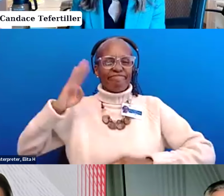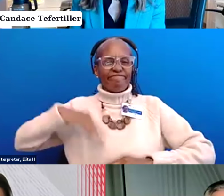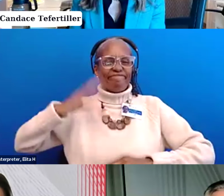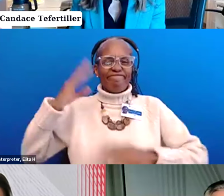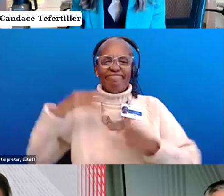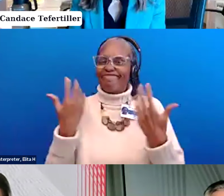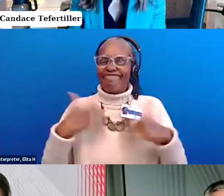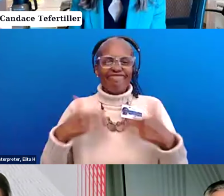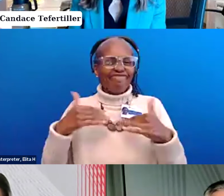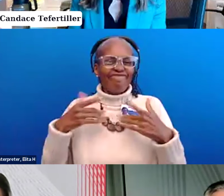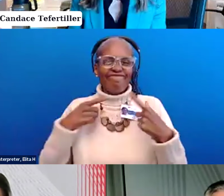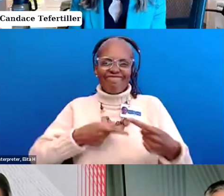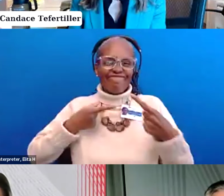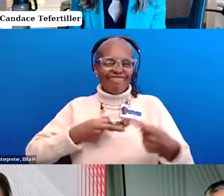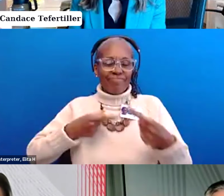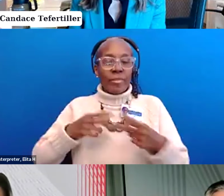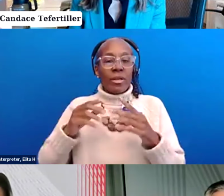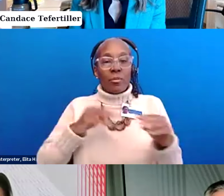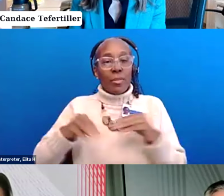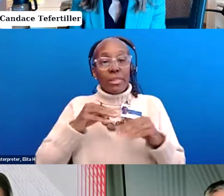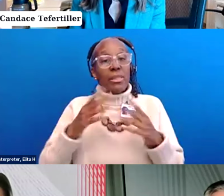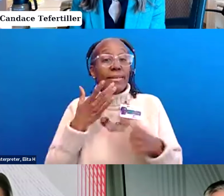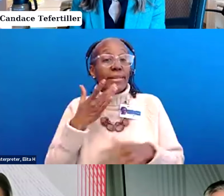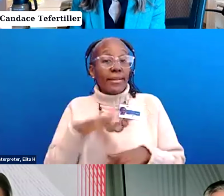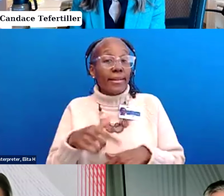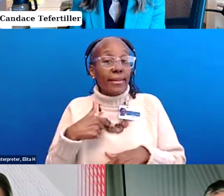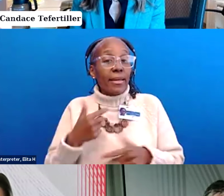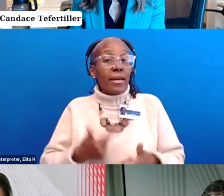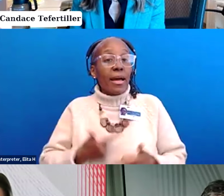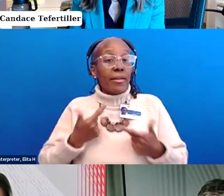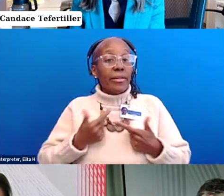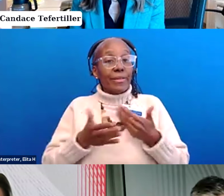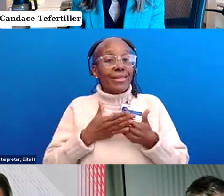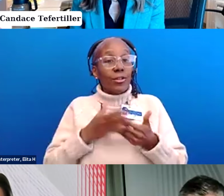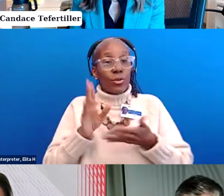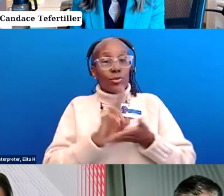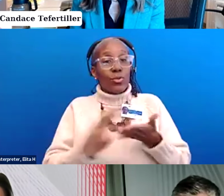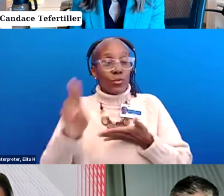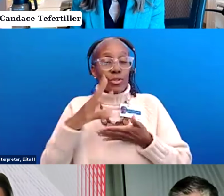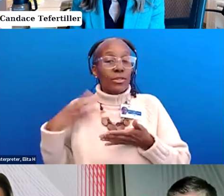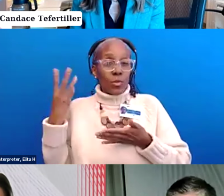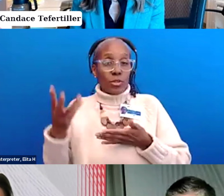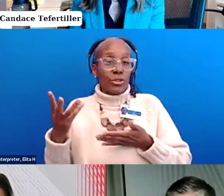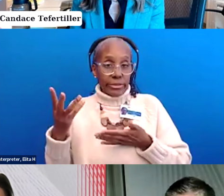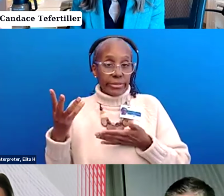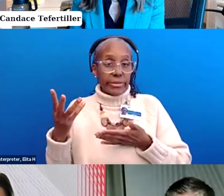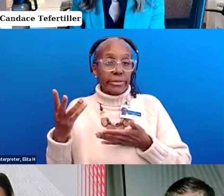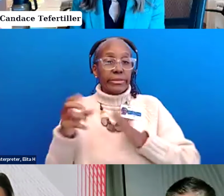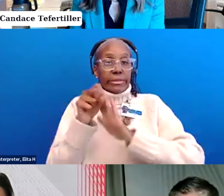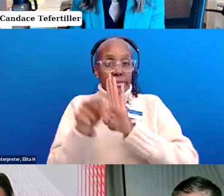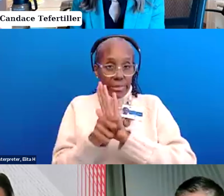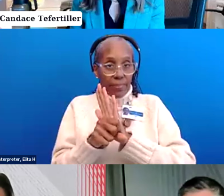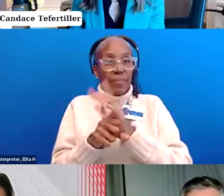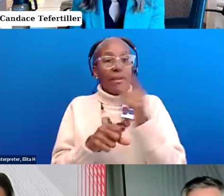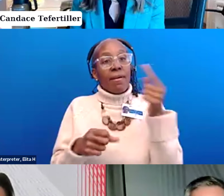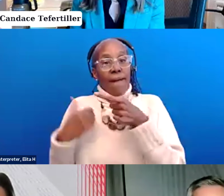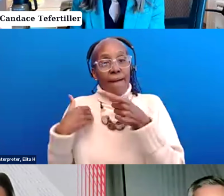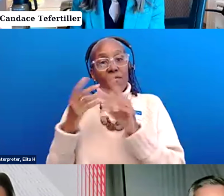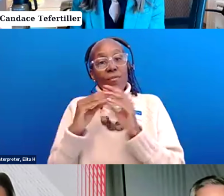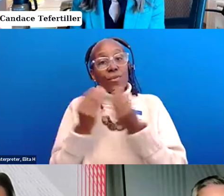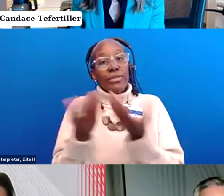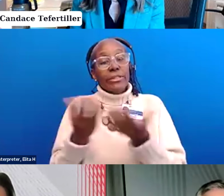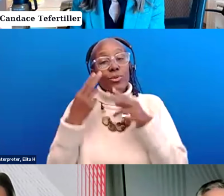mobility. And so I am lucky enough to live near the University of Washington, and there is a